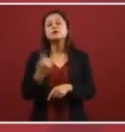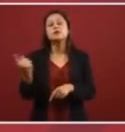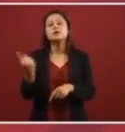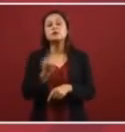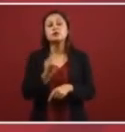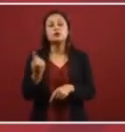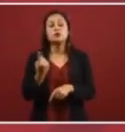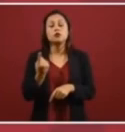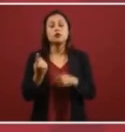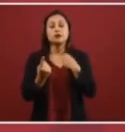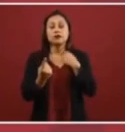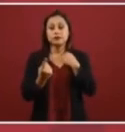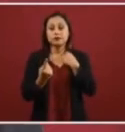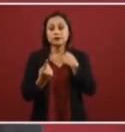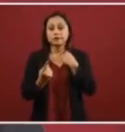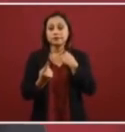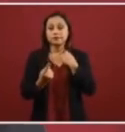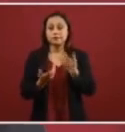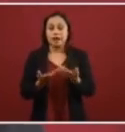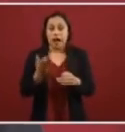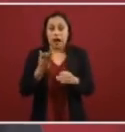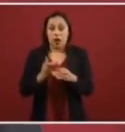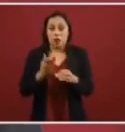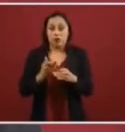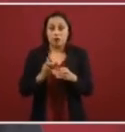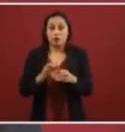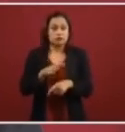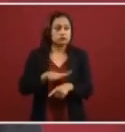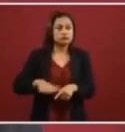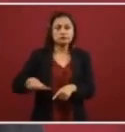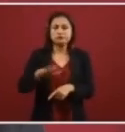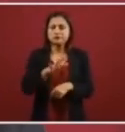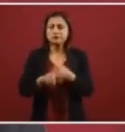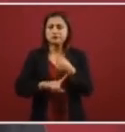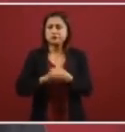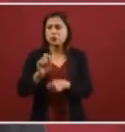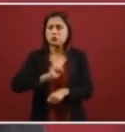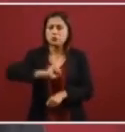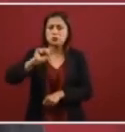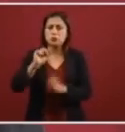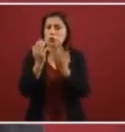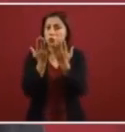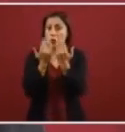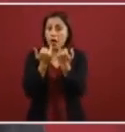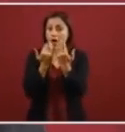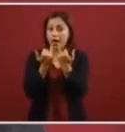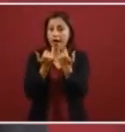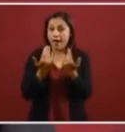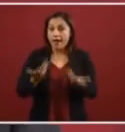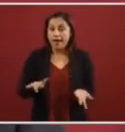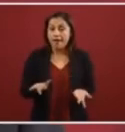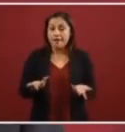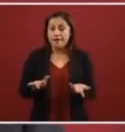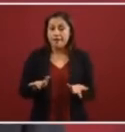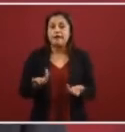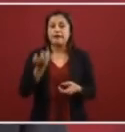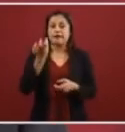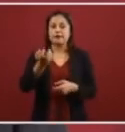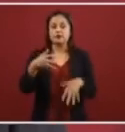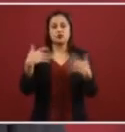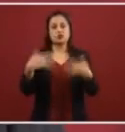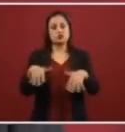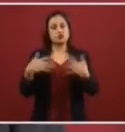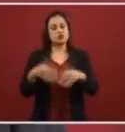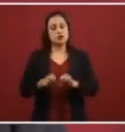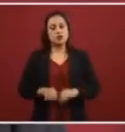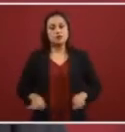un problema de inflación. Imagine we have no inflation. Not that problem. la importancia que tiene